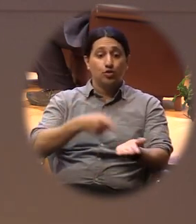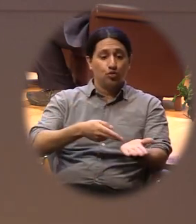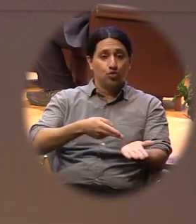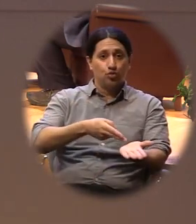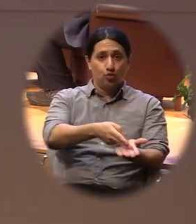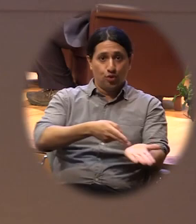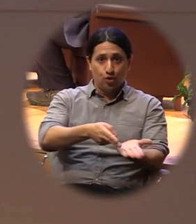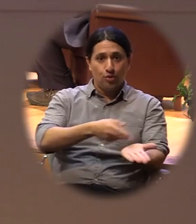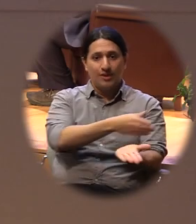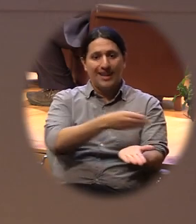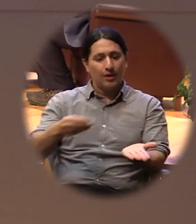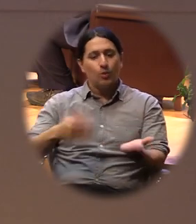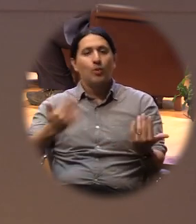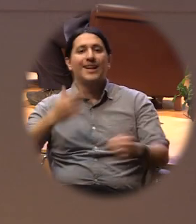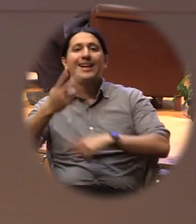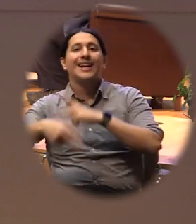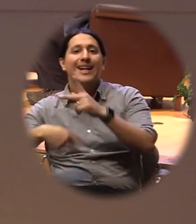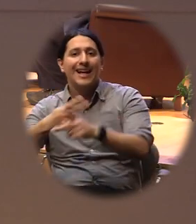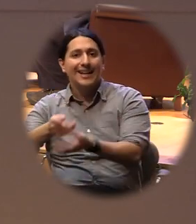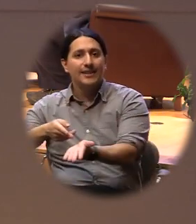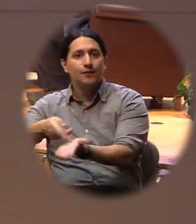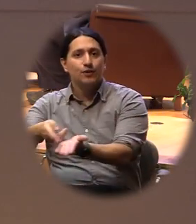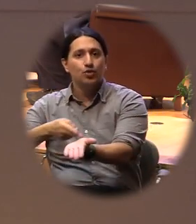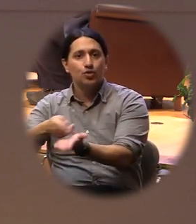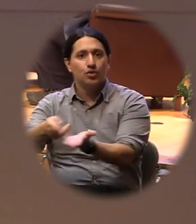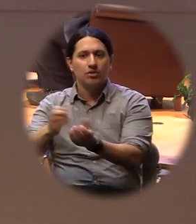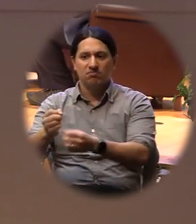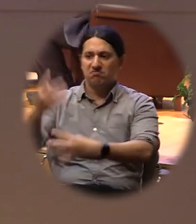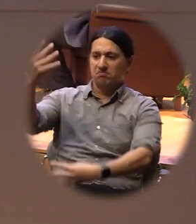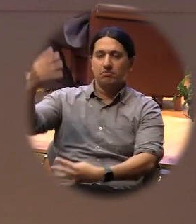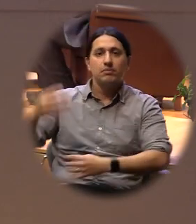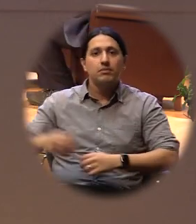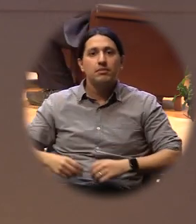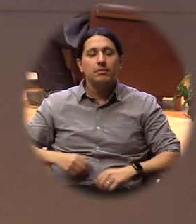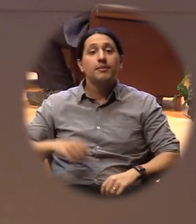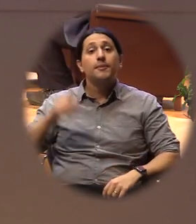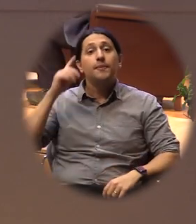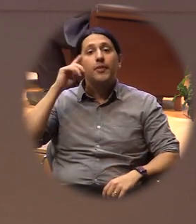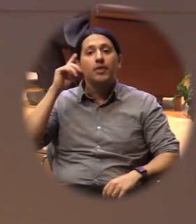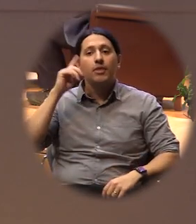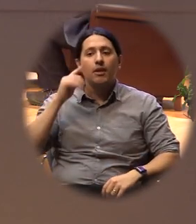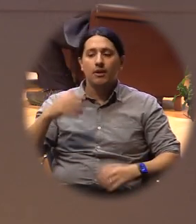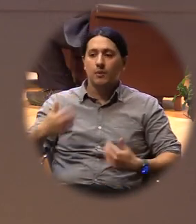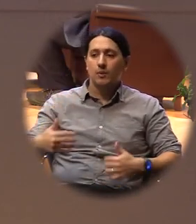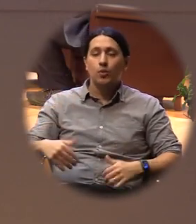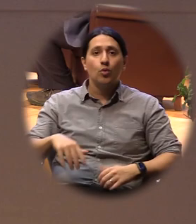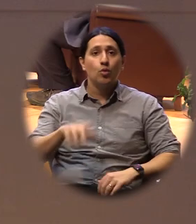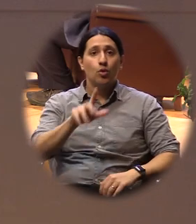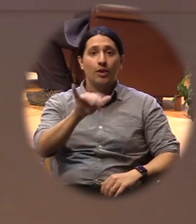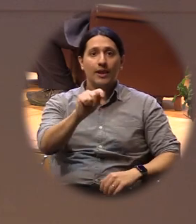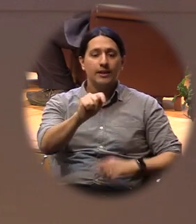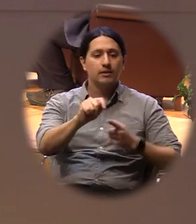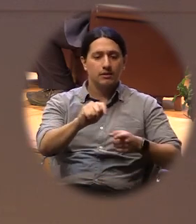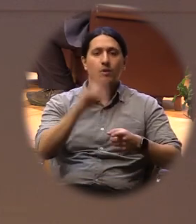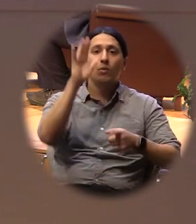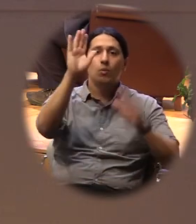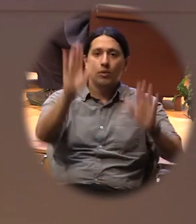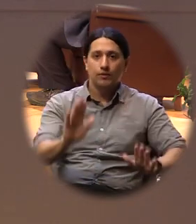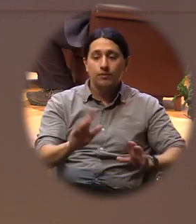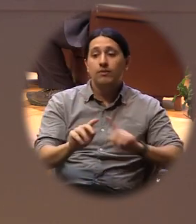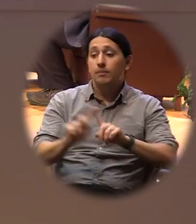had what I think of as my positivist moment, where I thought, well, you know, literature's great, but science is where the